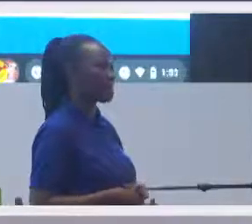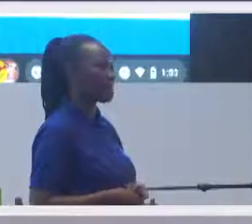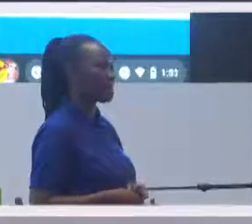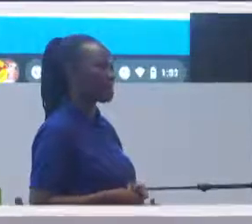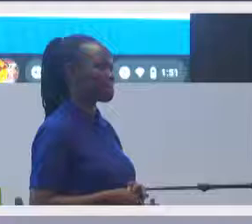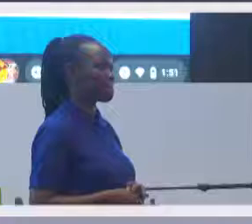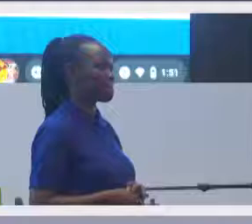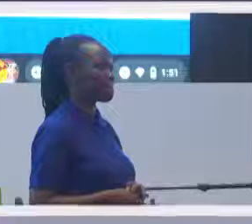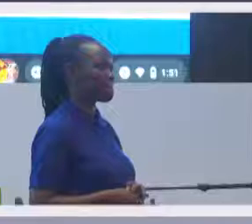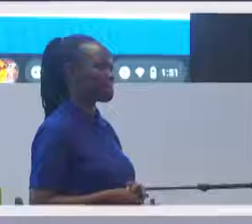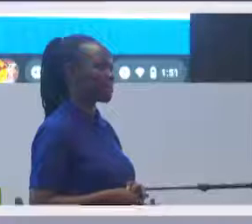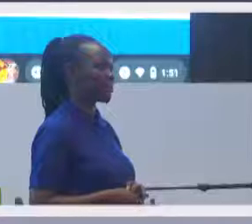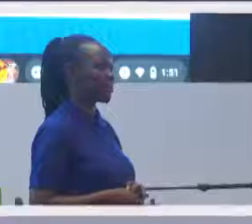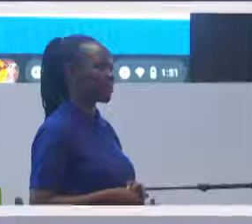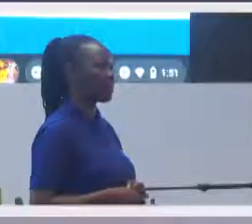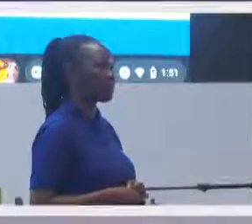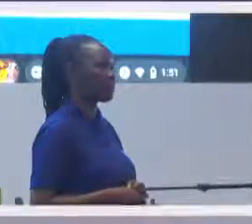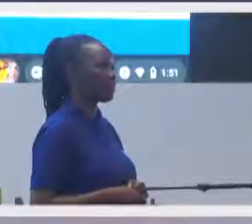Text.